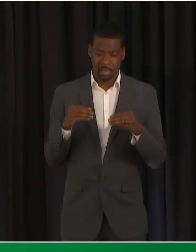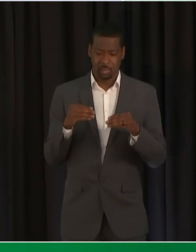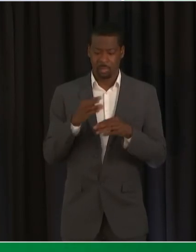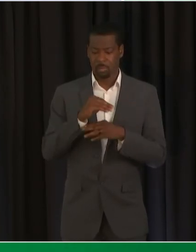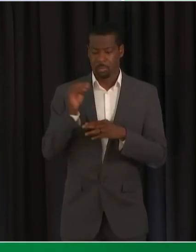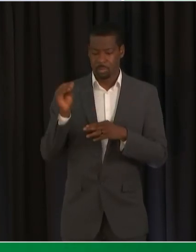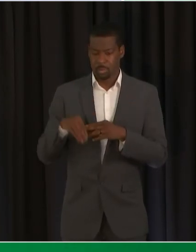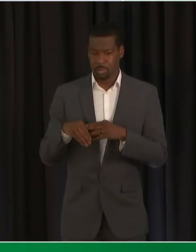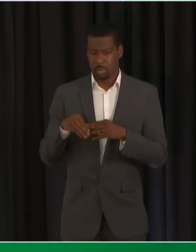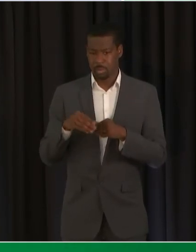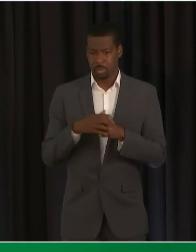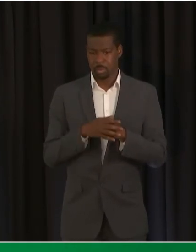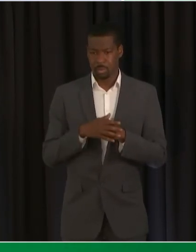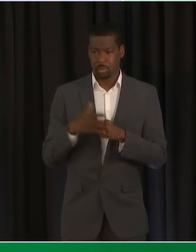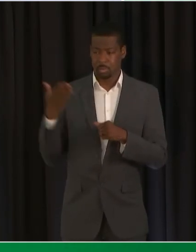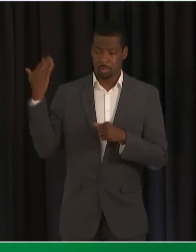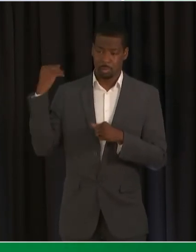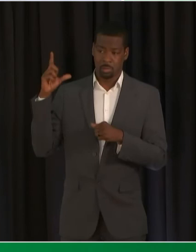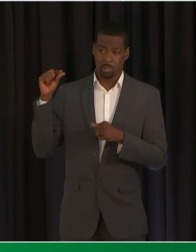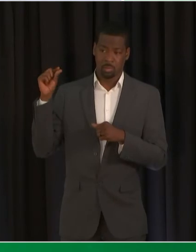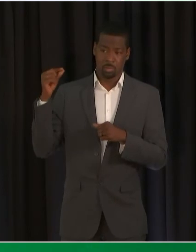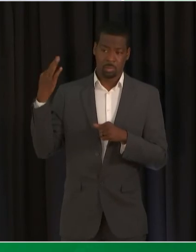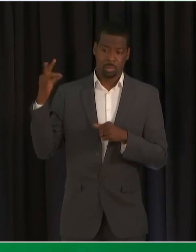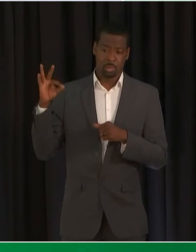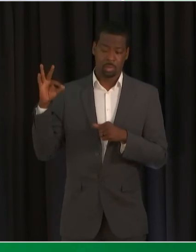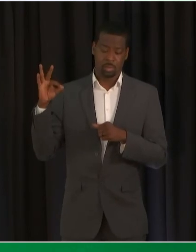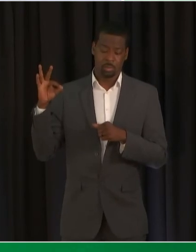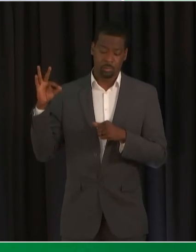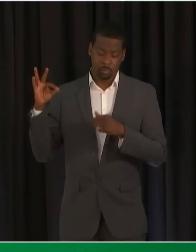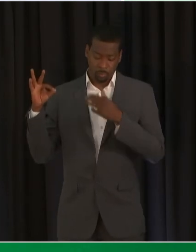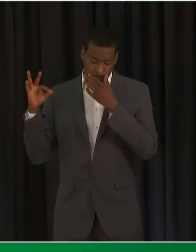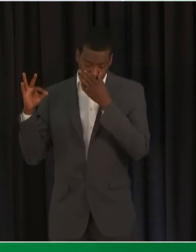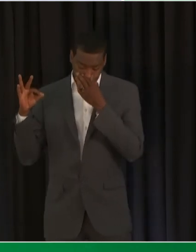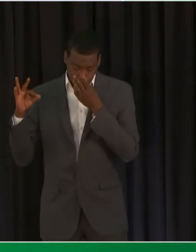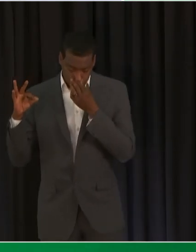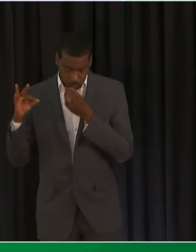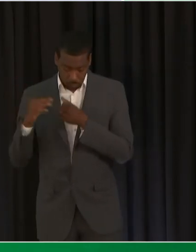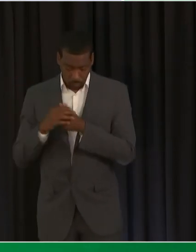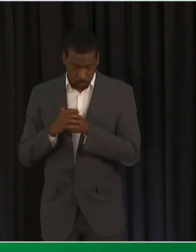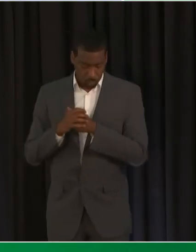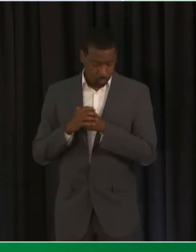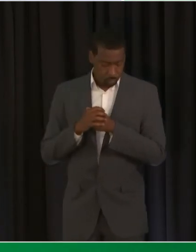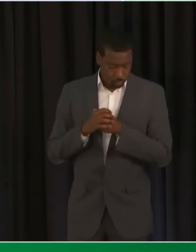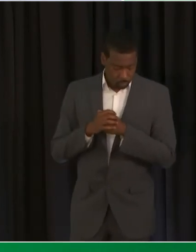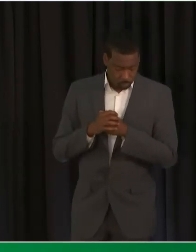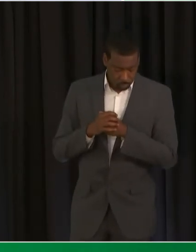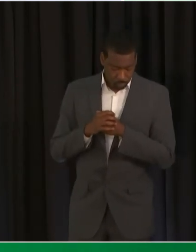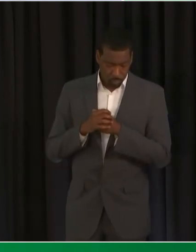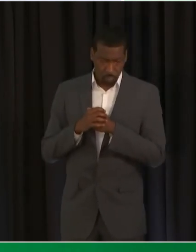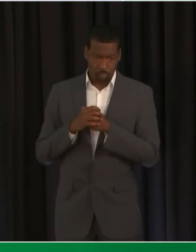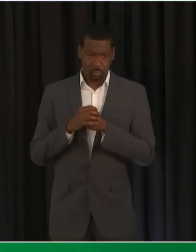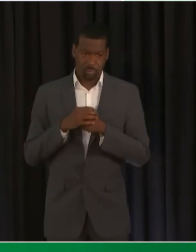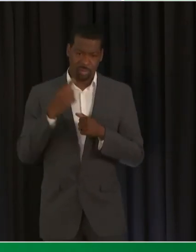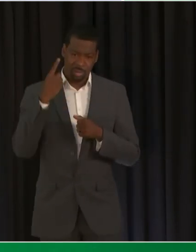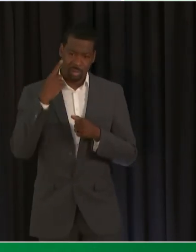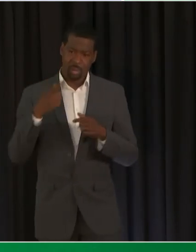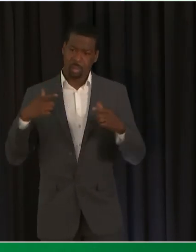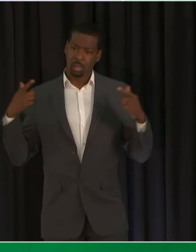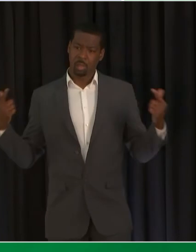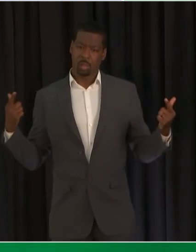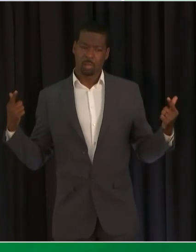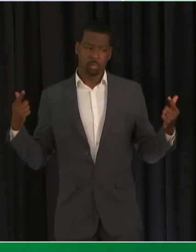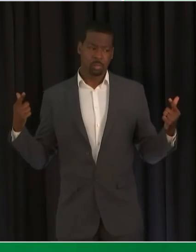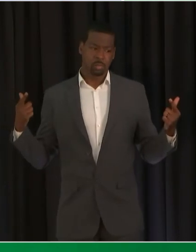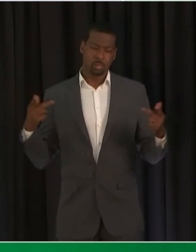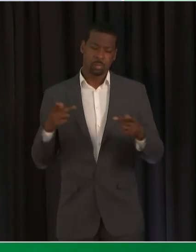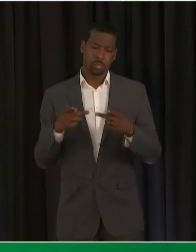least a percentage, back in 2019. And I think that some of the larger venues,